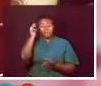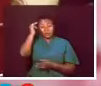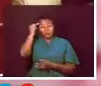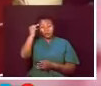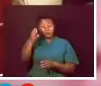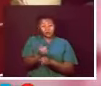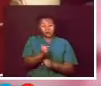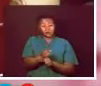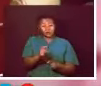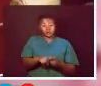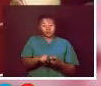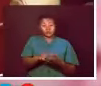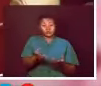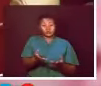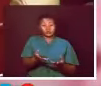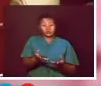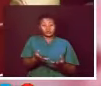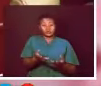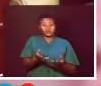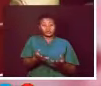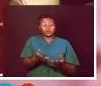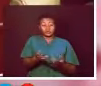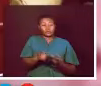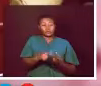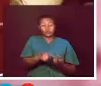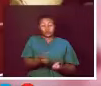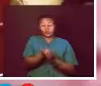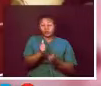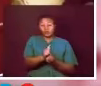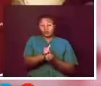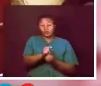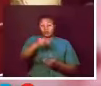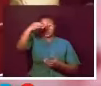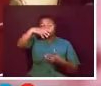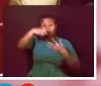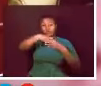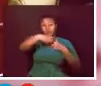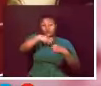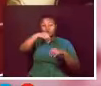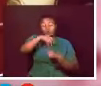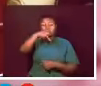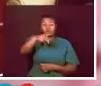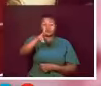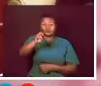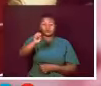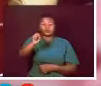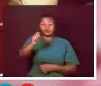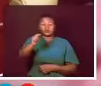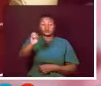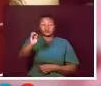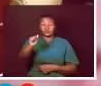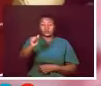to resume the stalled rural electrification works in the following communities within Pistia Municipal